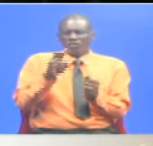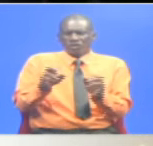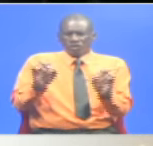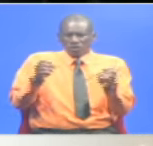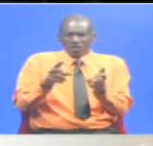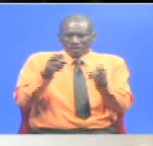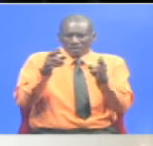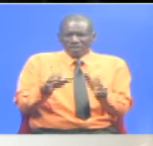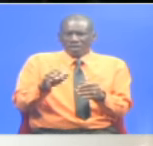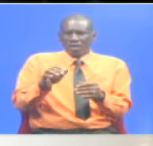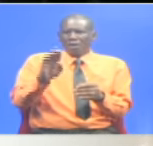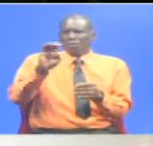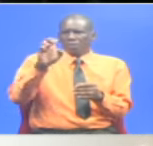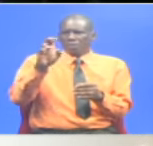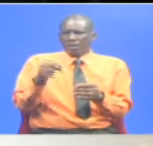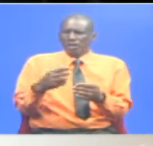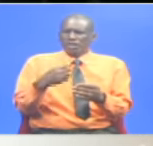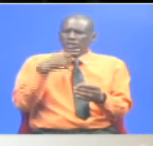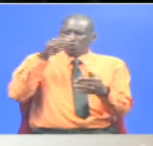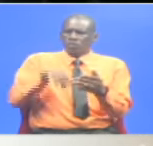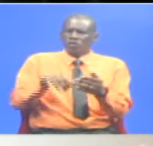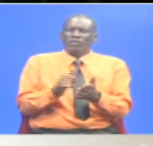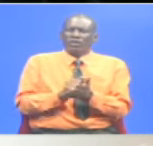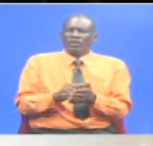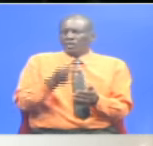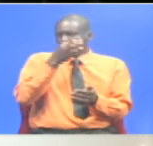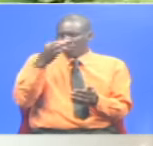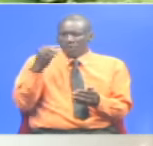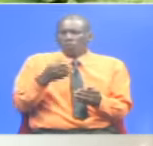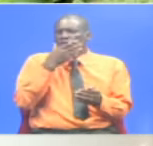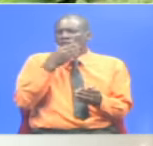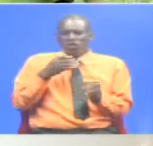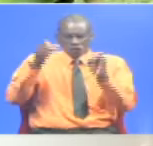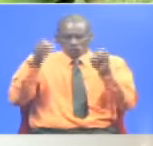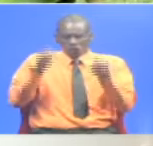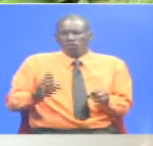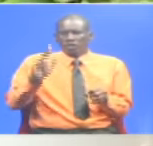late Kibaki as the father of modern Kenya.